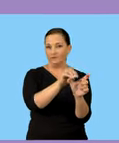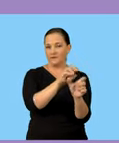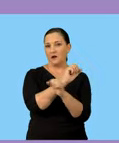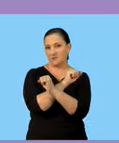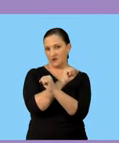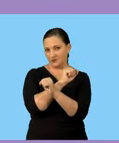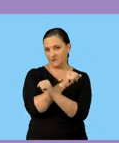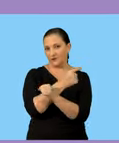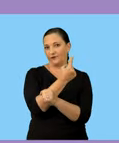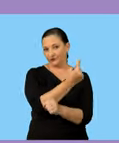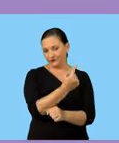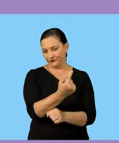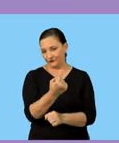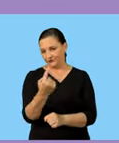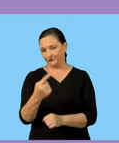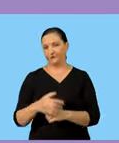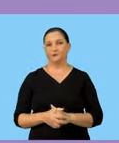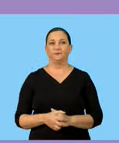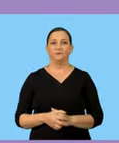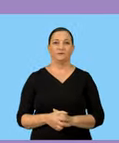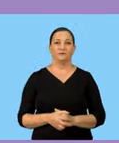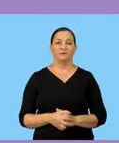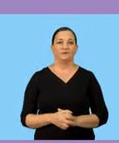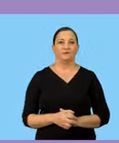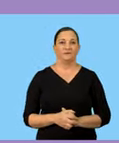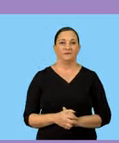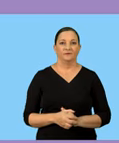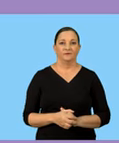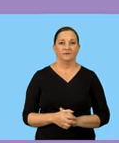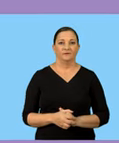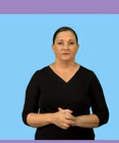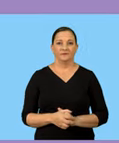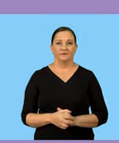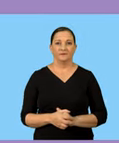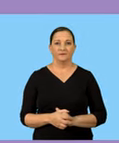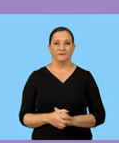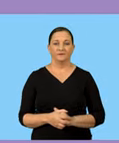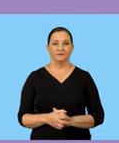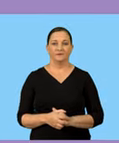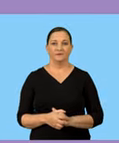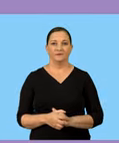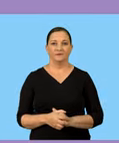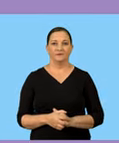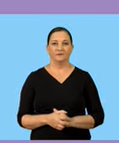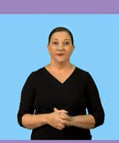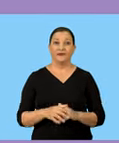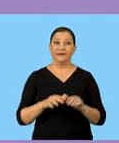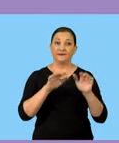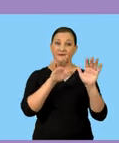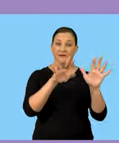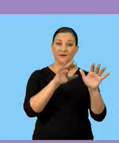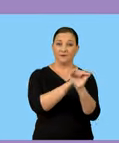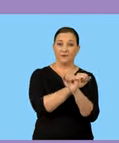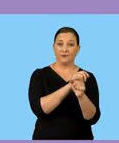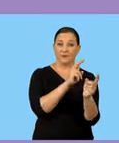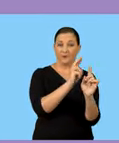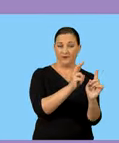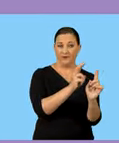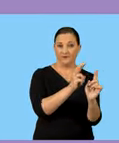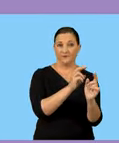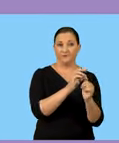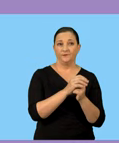the numbers of the trinomial and we are going to multiply them with the constant that is outside of the bracket. So that is